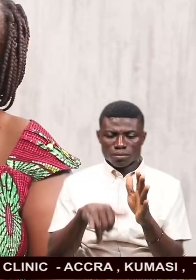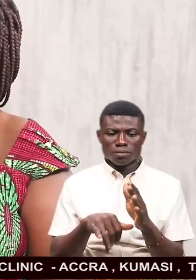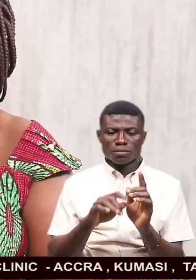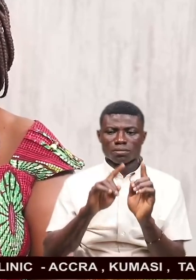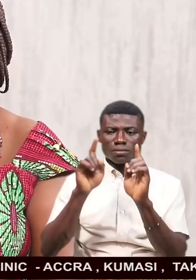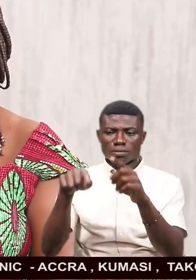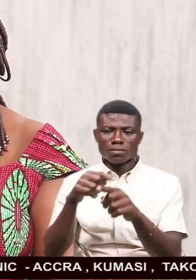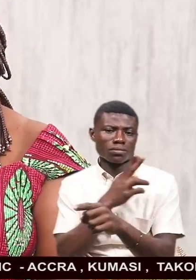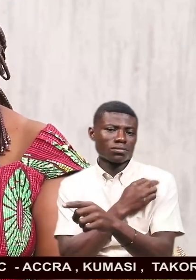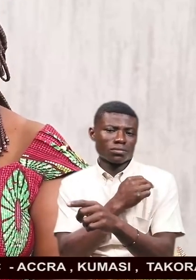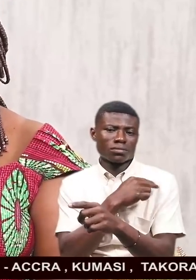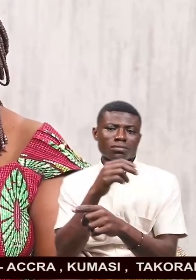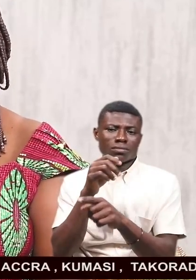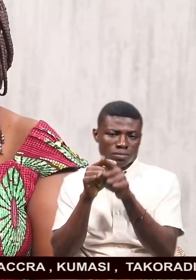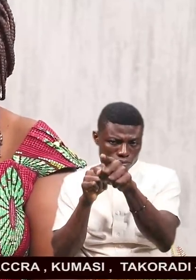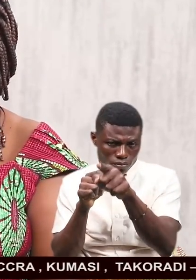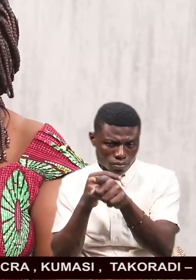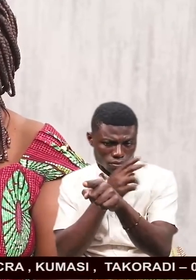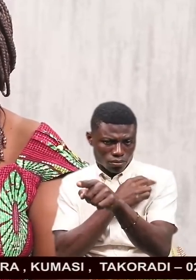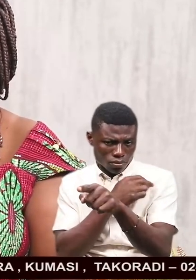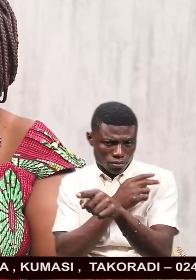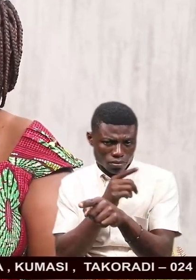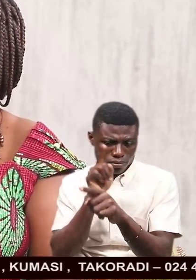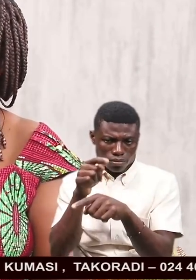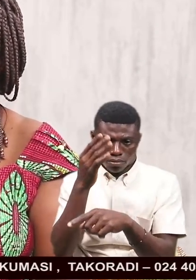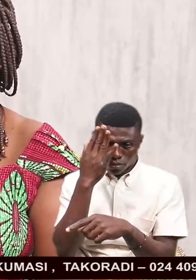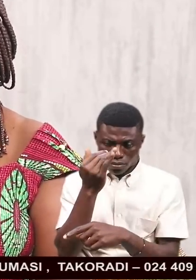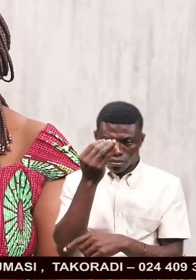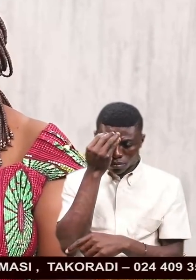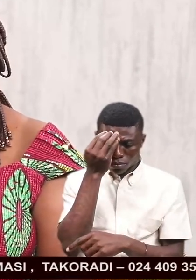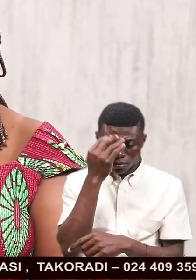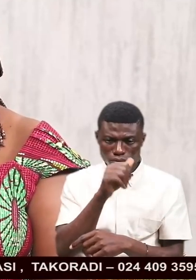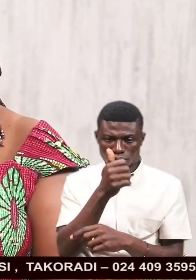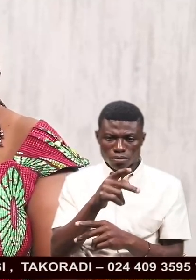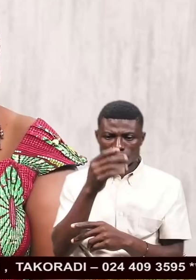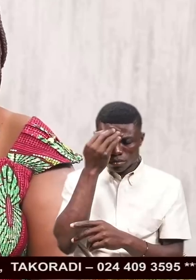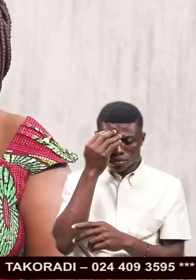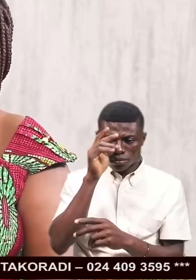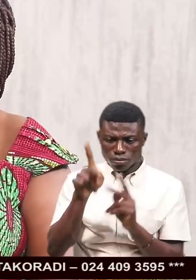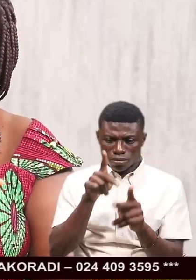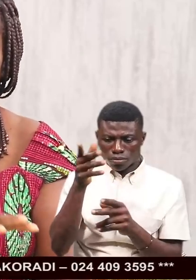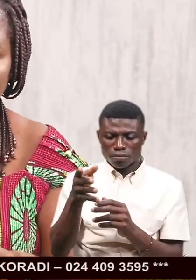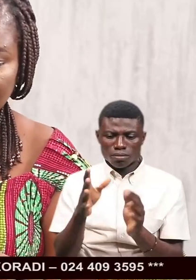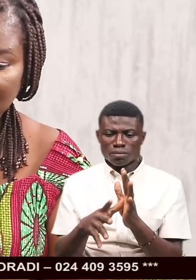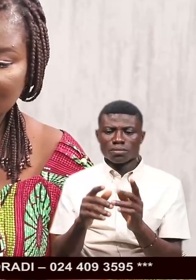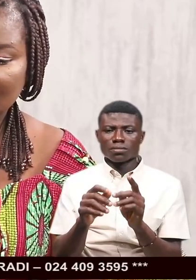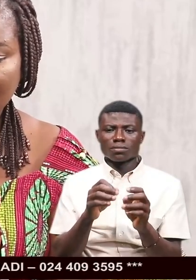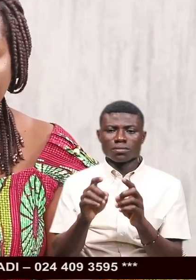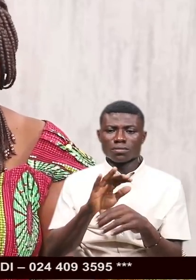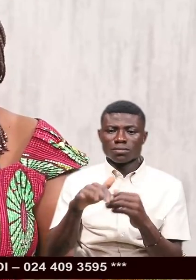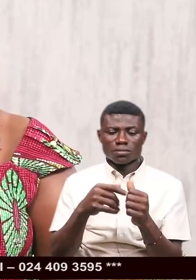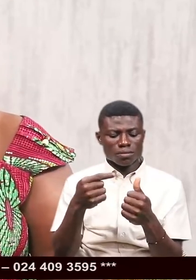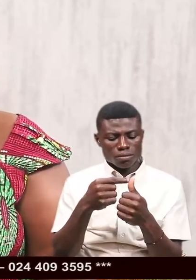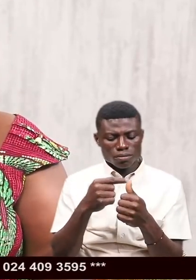ko hospital A ne koye because onim obi wo ho. Inti u koye labs ni